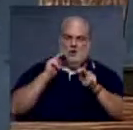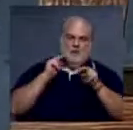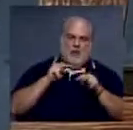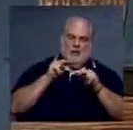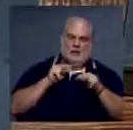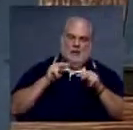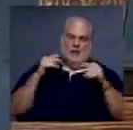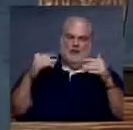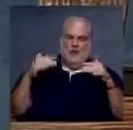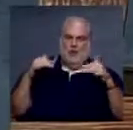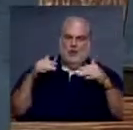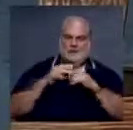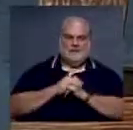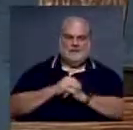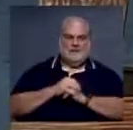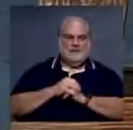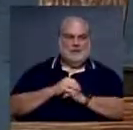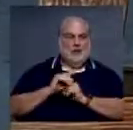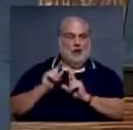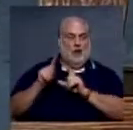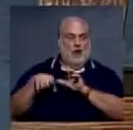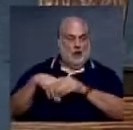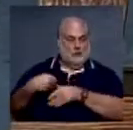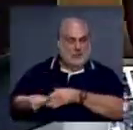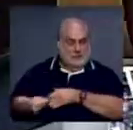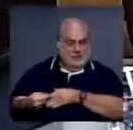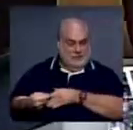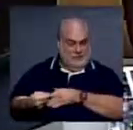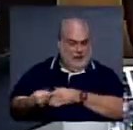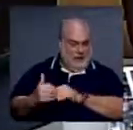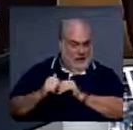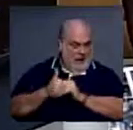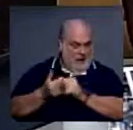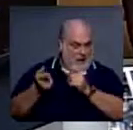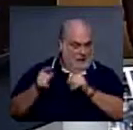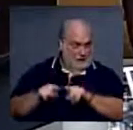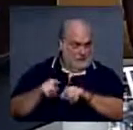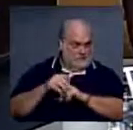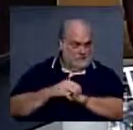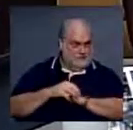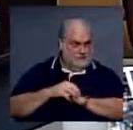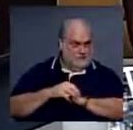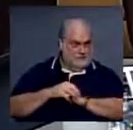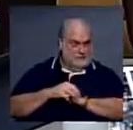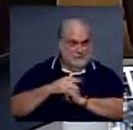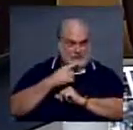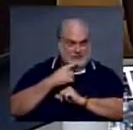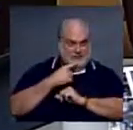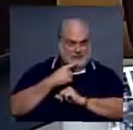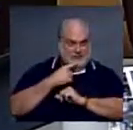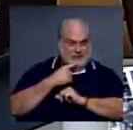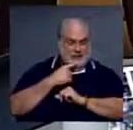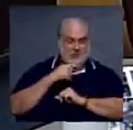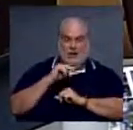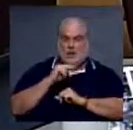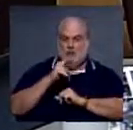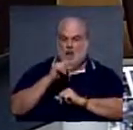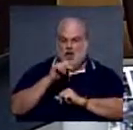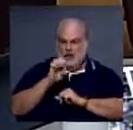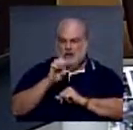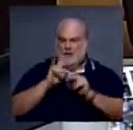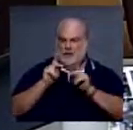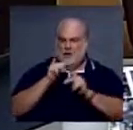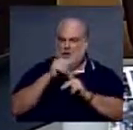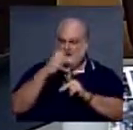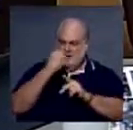the noise. So when they go outside, how will that take place? Because he did say there were some nurses that, or people